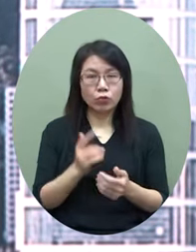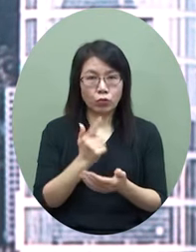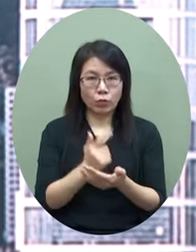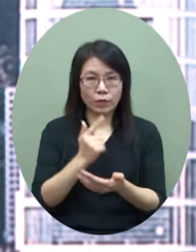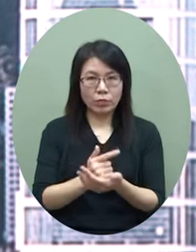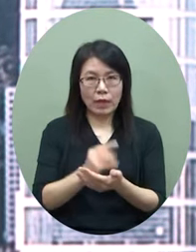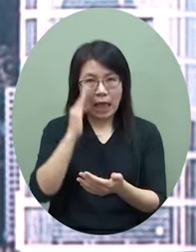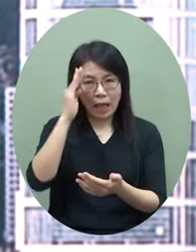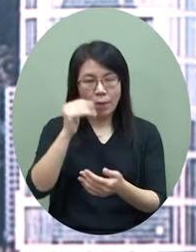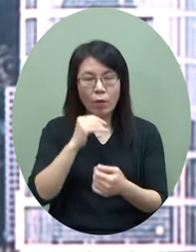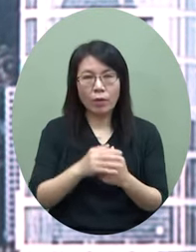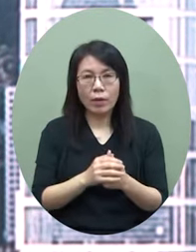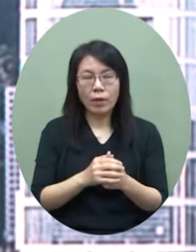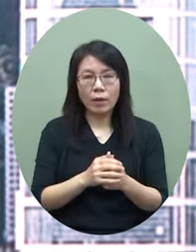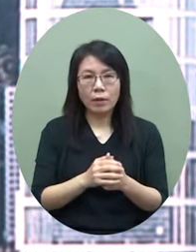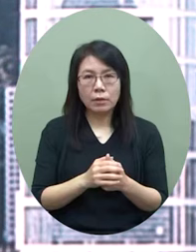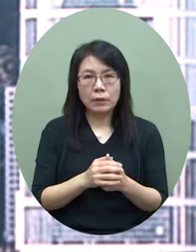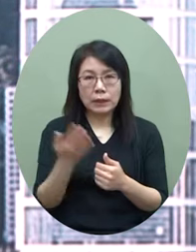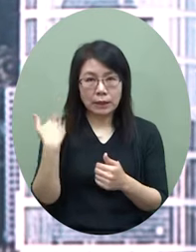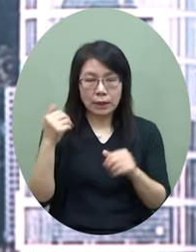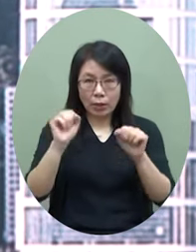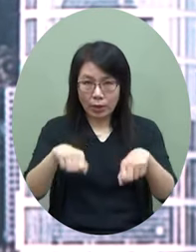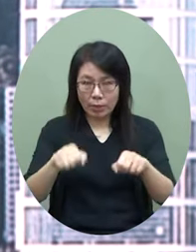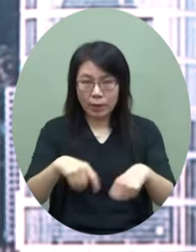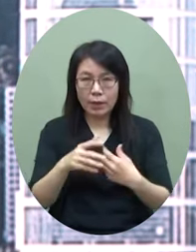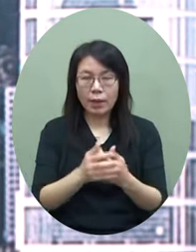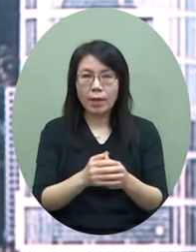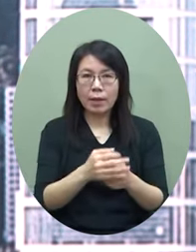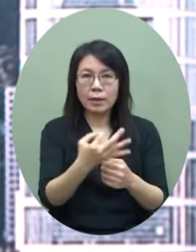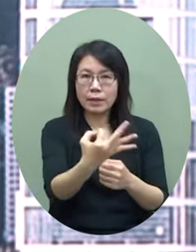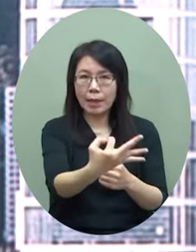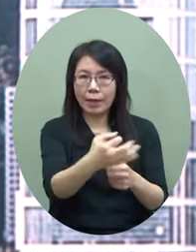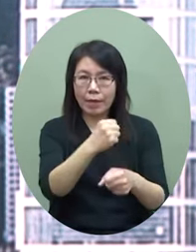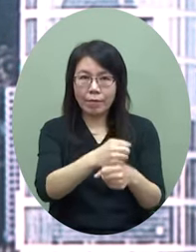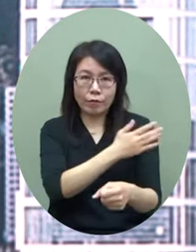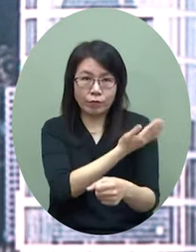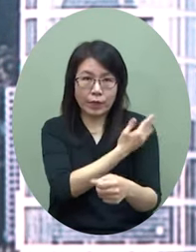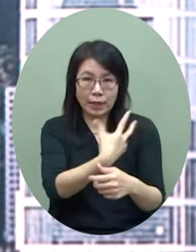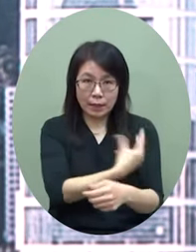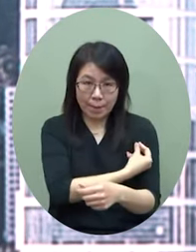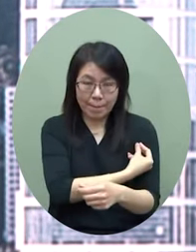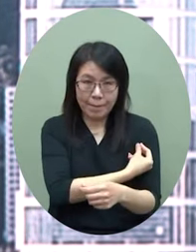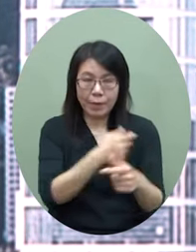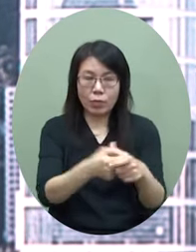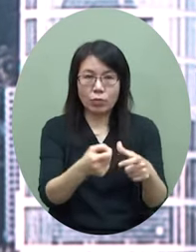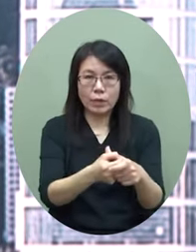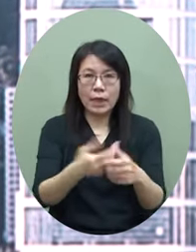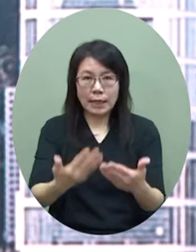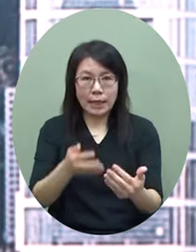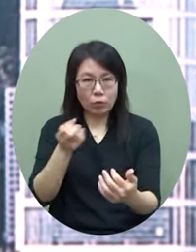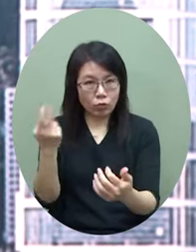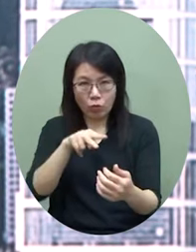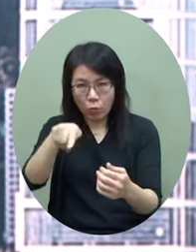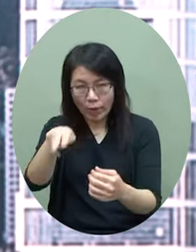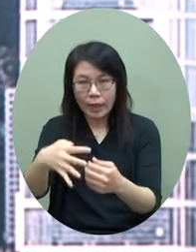with three manufacturersactually we are still discussing a fourthin order to have at least